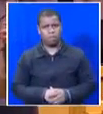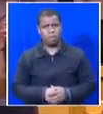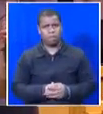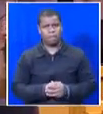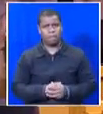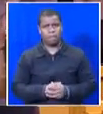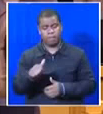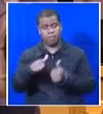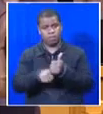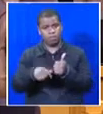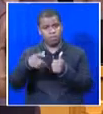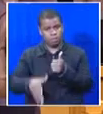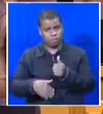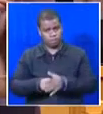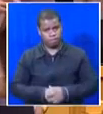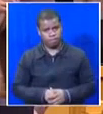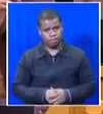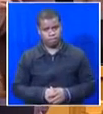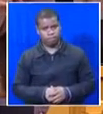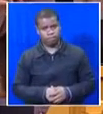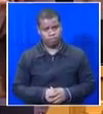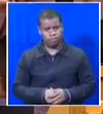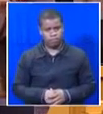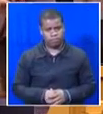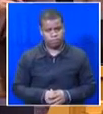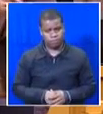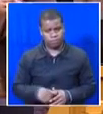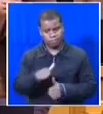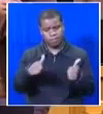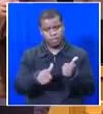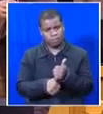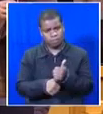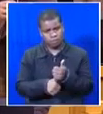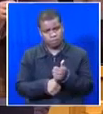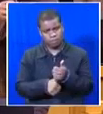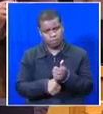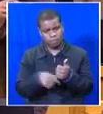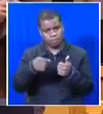Deputy Speaker. Yes, Honourable Member. Deputy Speaker,